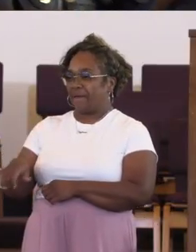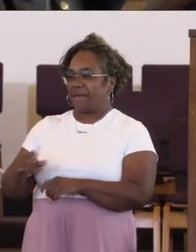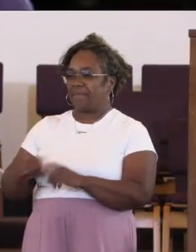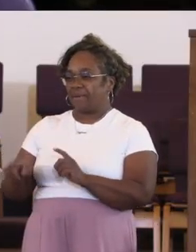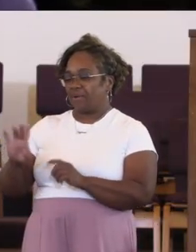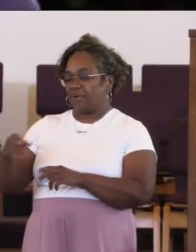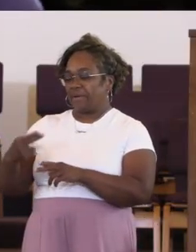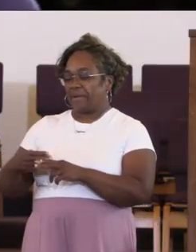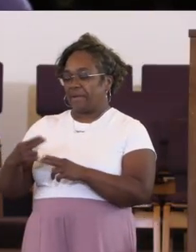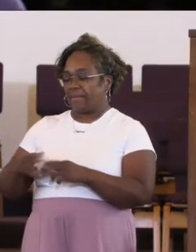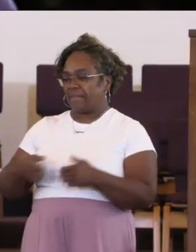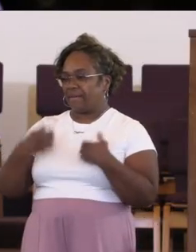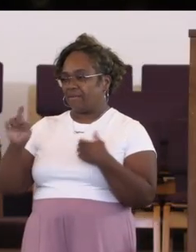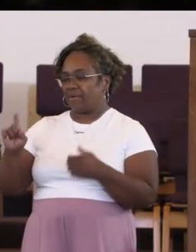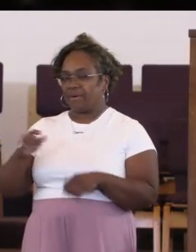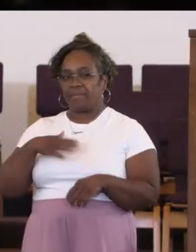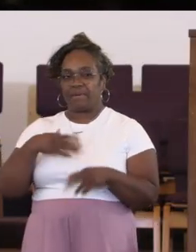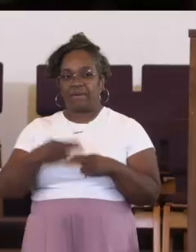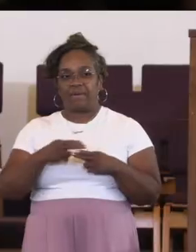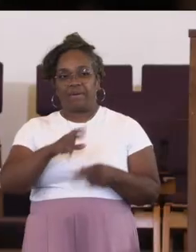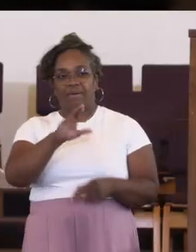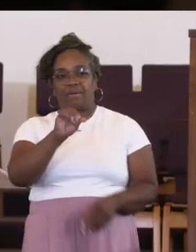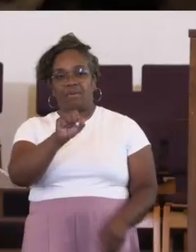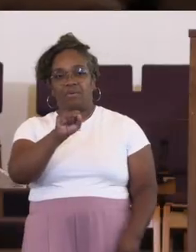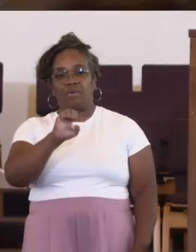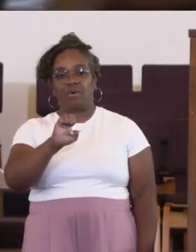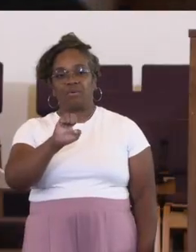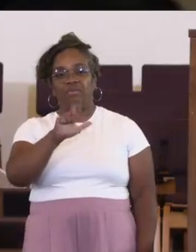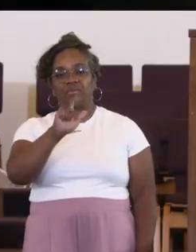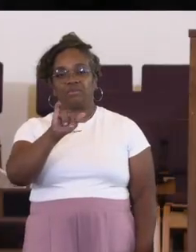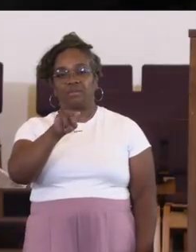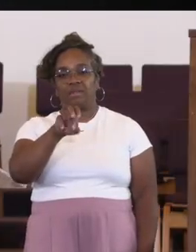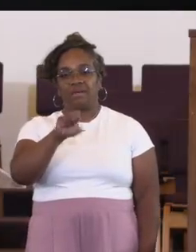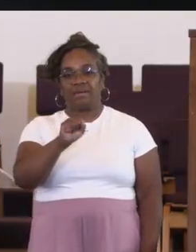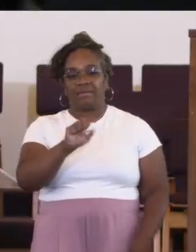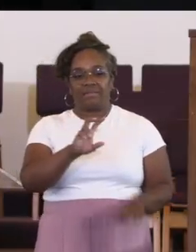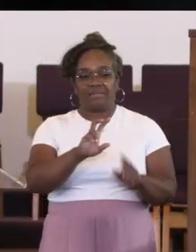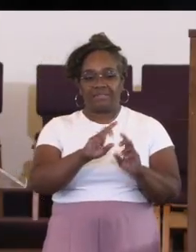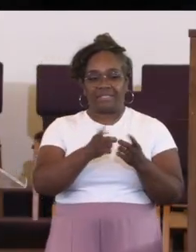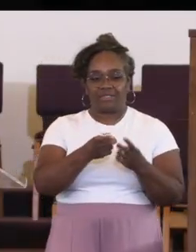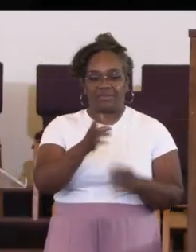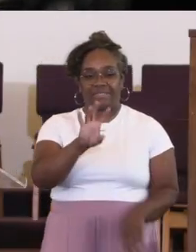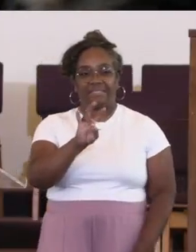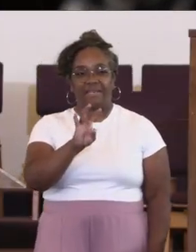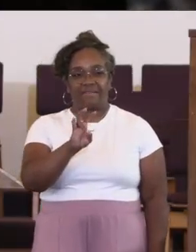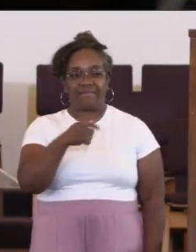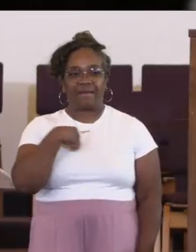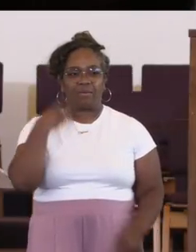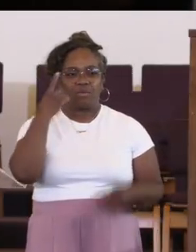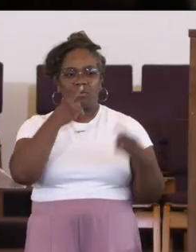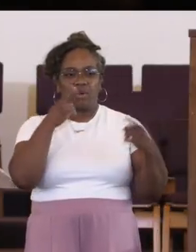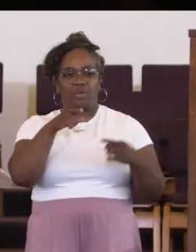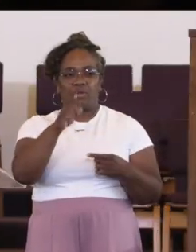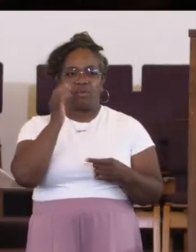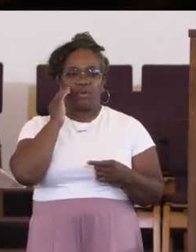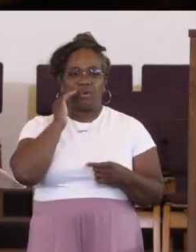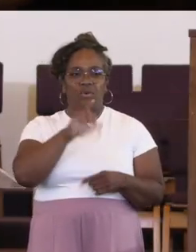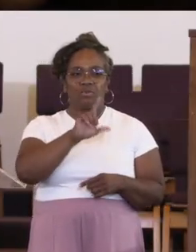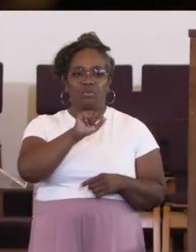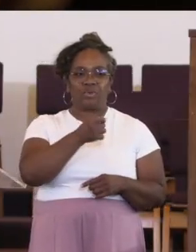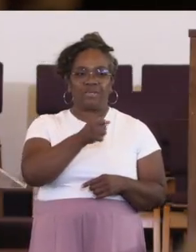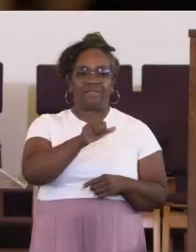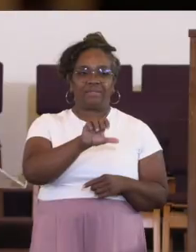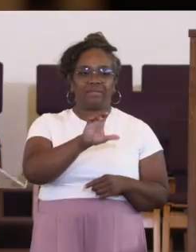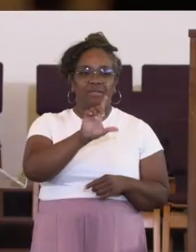is Rose Lyons, and I'm District 7. And I was wondering if, because you are aware of the 2010 through